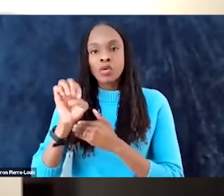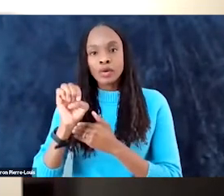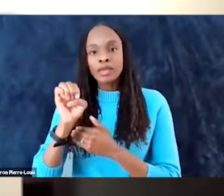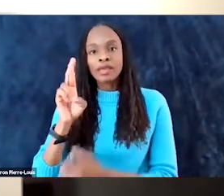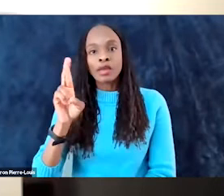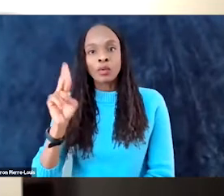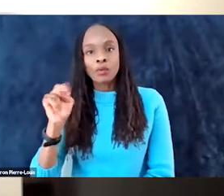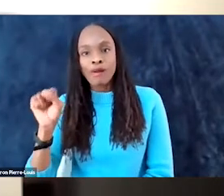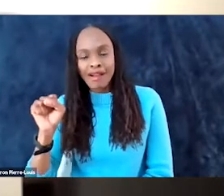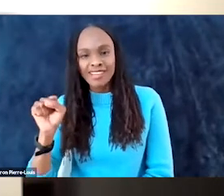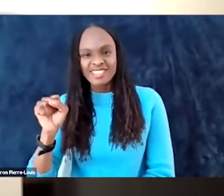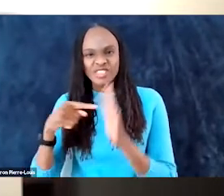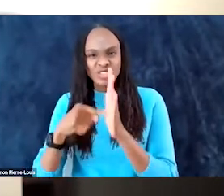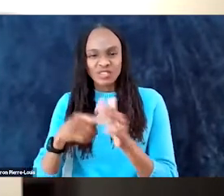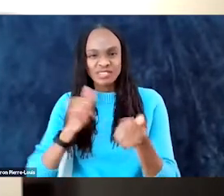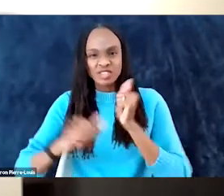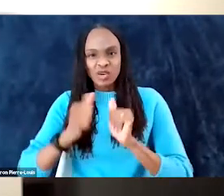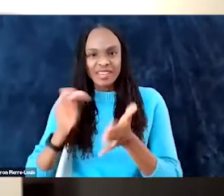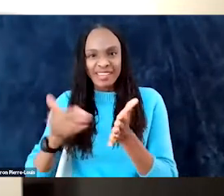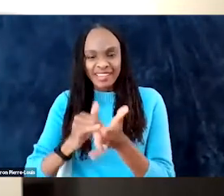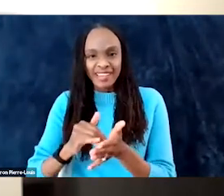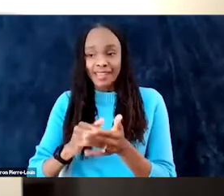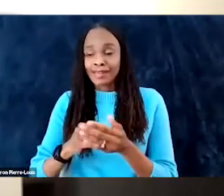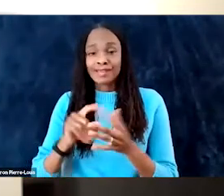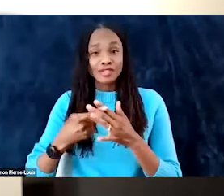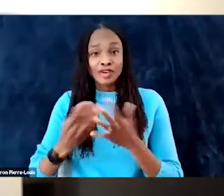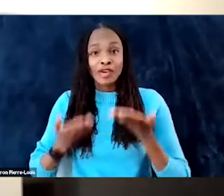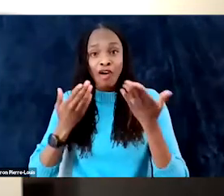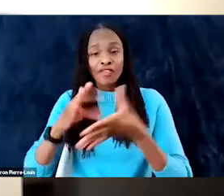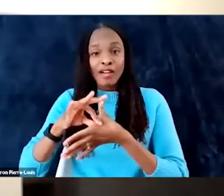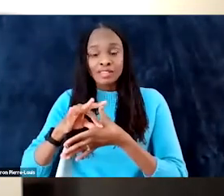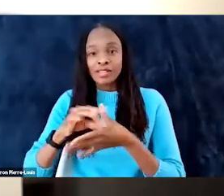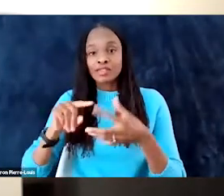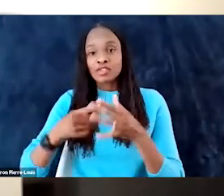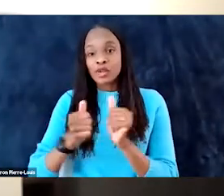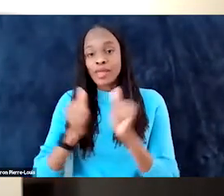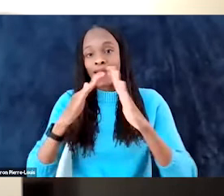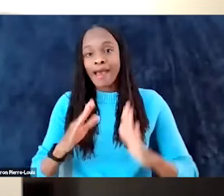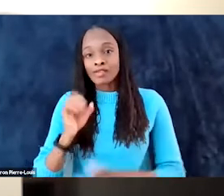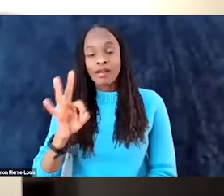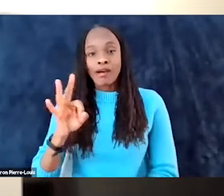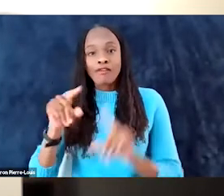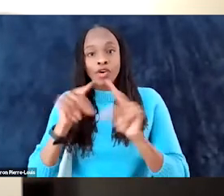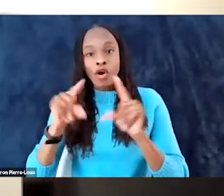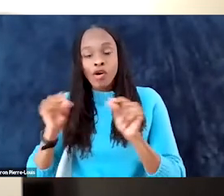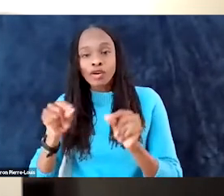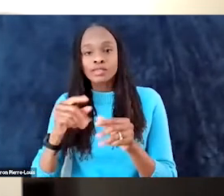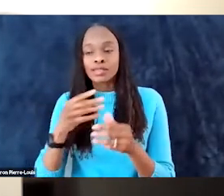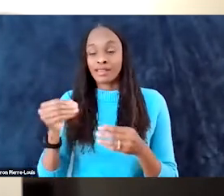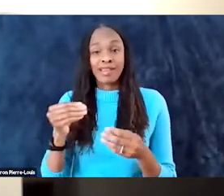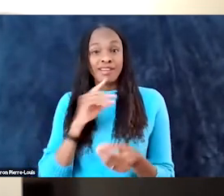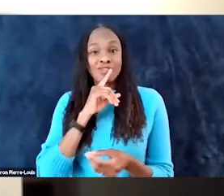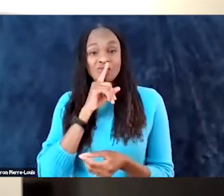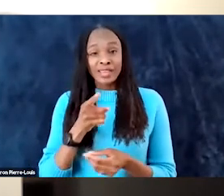great content. They're starting with House of Cards, and now, truly motion picture quality